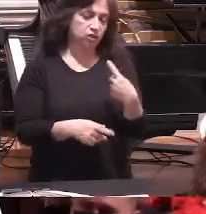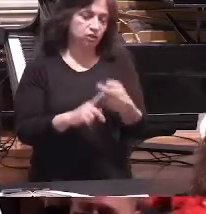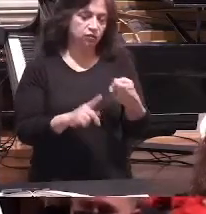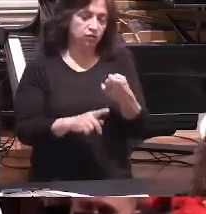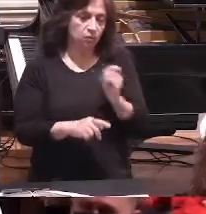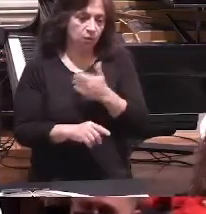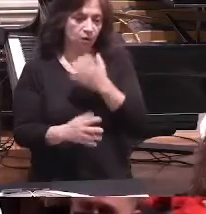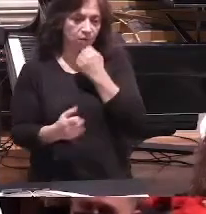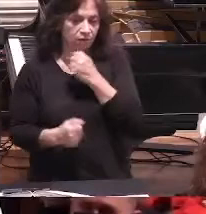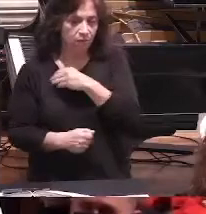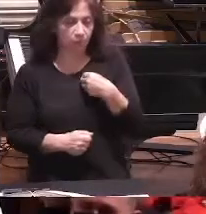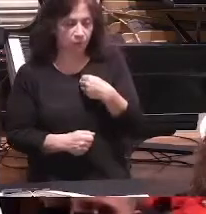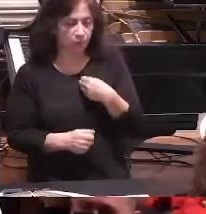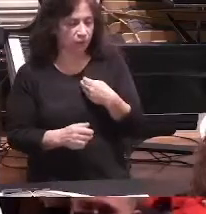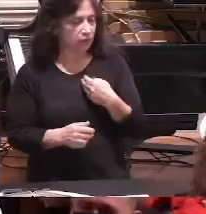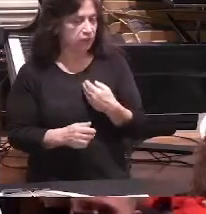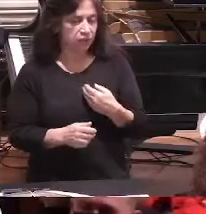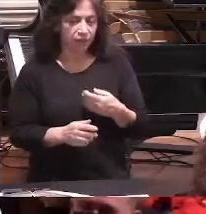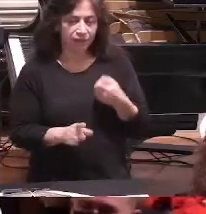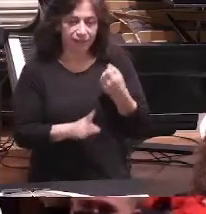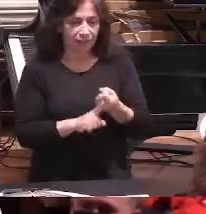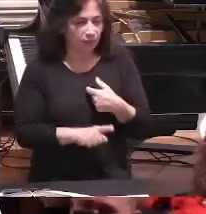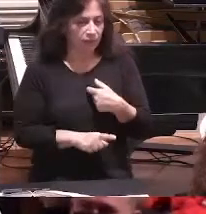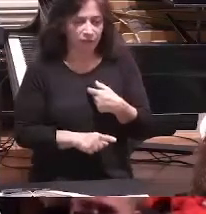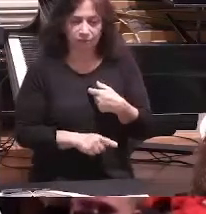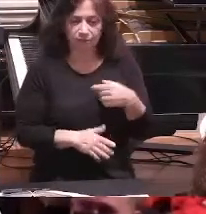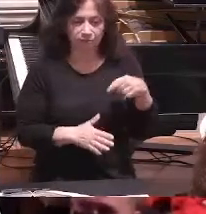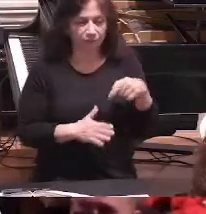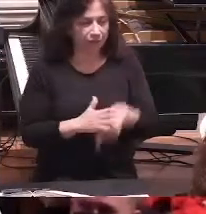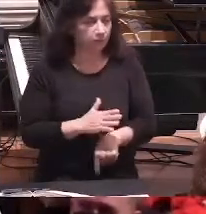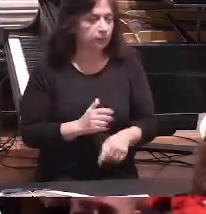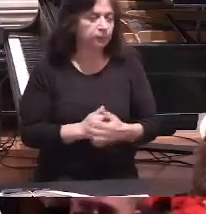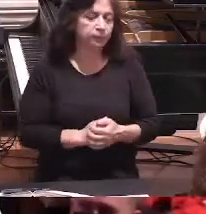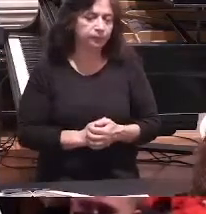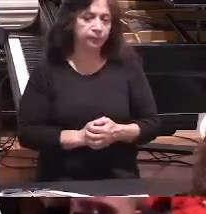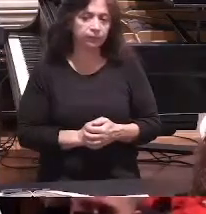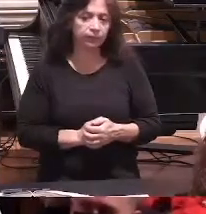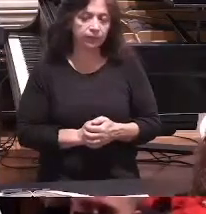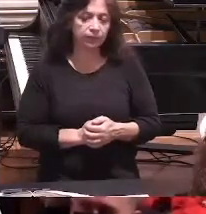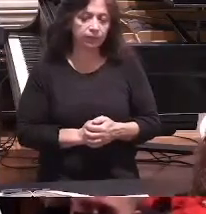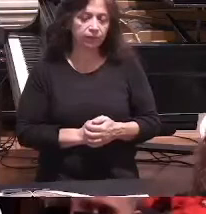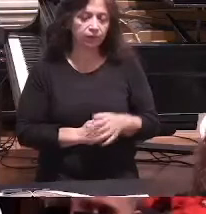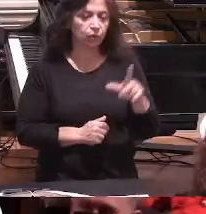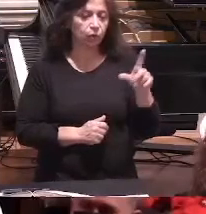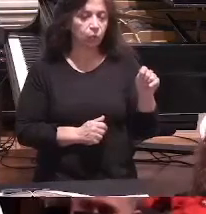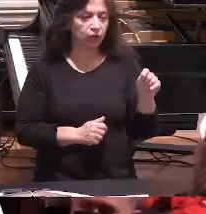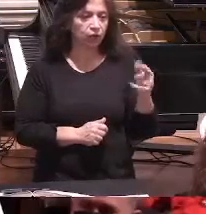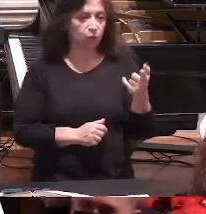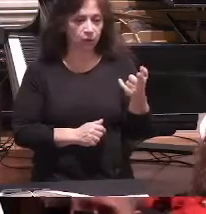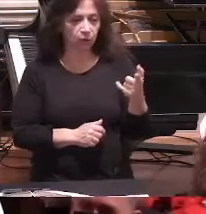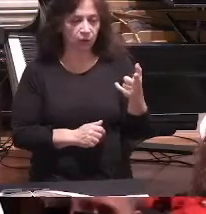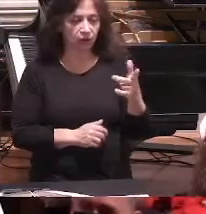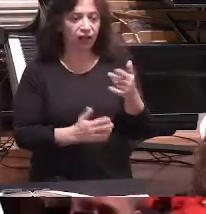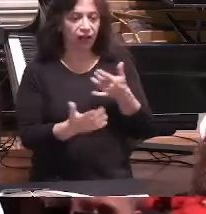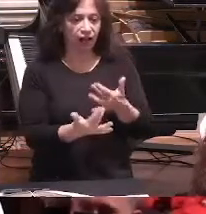our beloved pierced so deeply. Our 2021 Advent